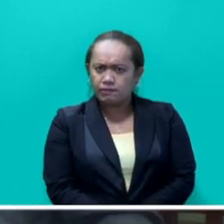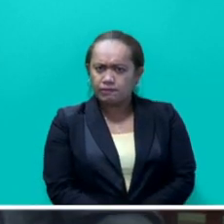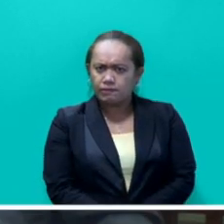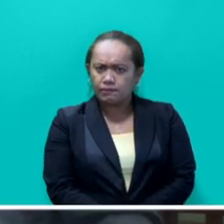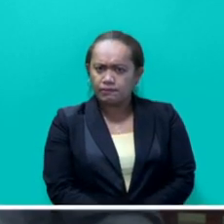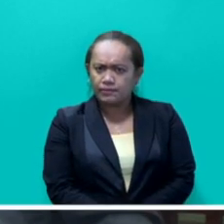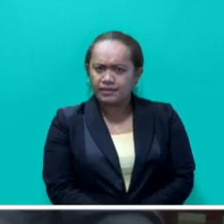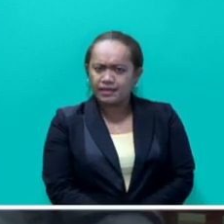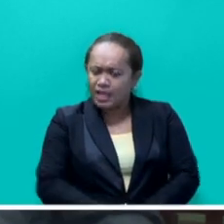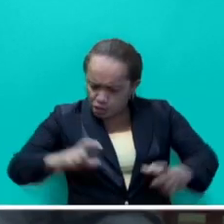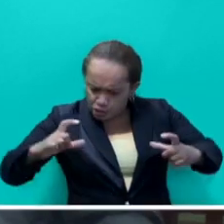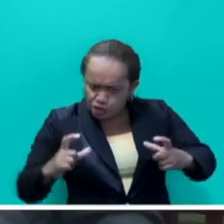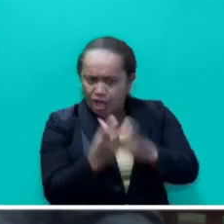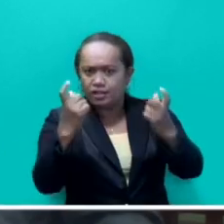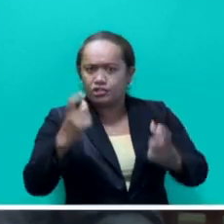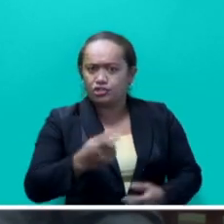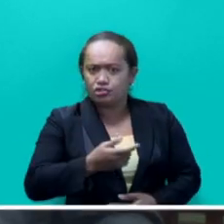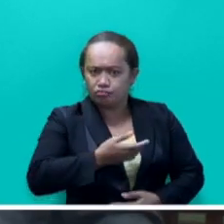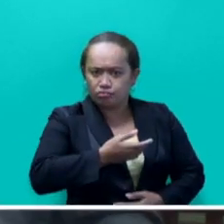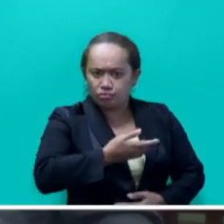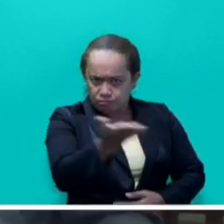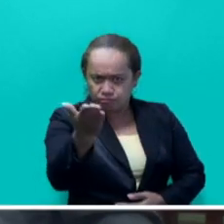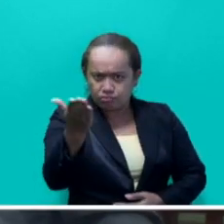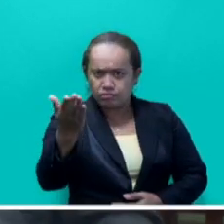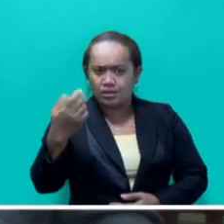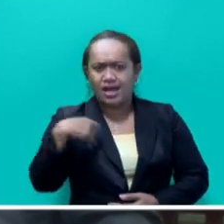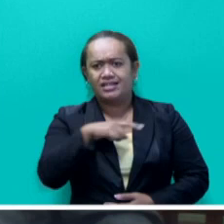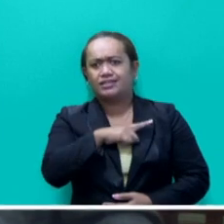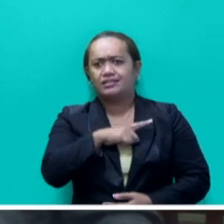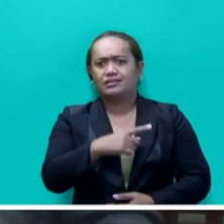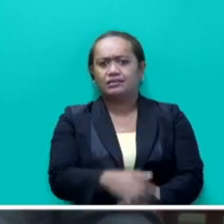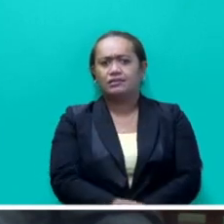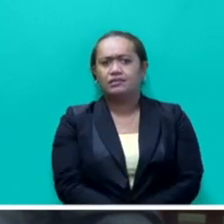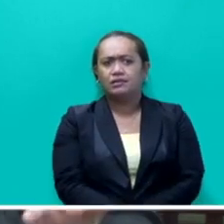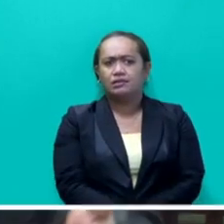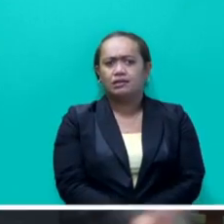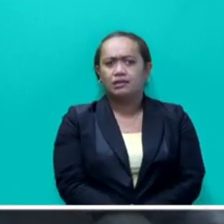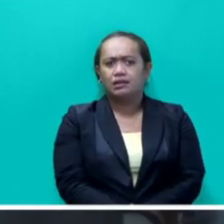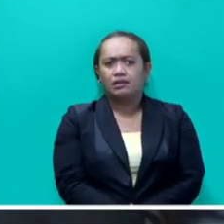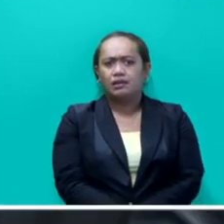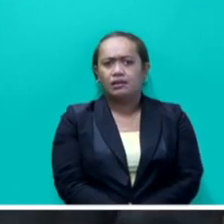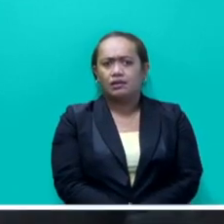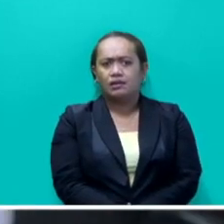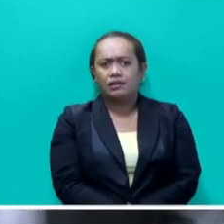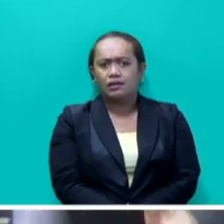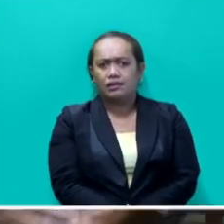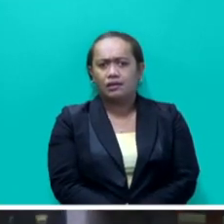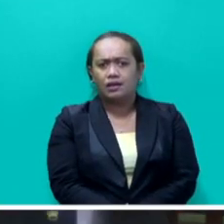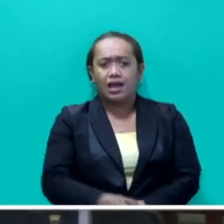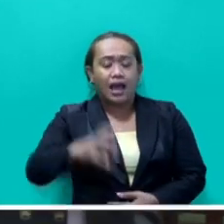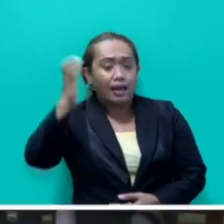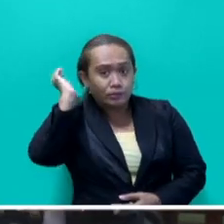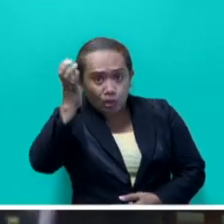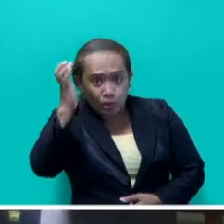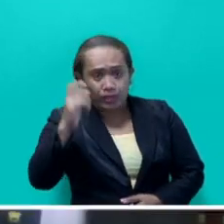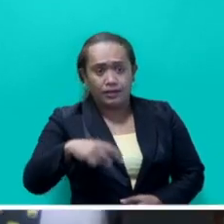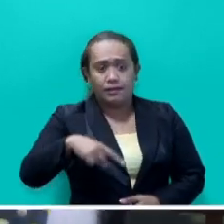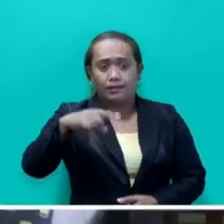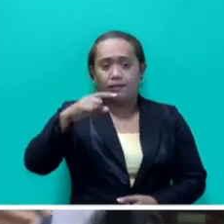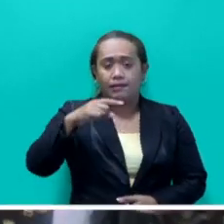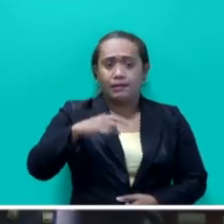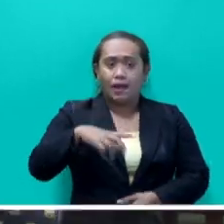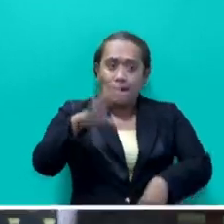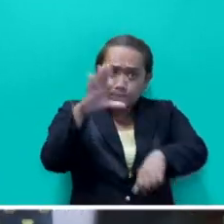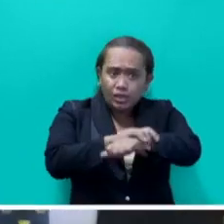There is a challenge to all of us. Honorable means consultation. I'm sorry that people are being interviewed by the police. The police are doing their job because